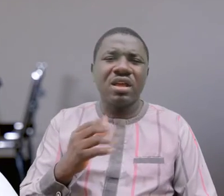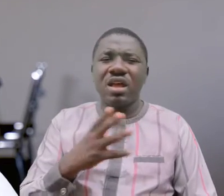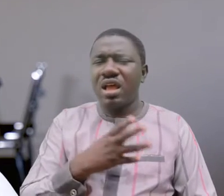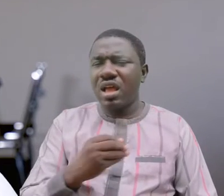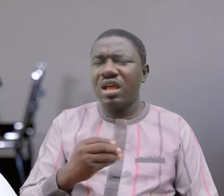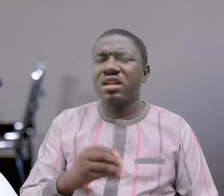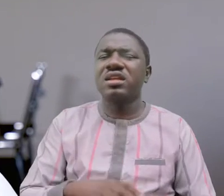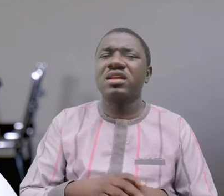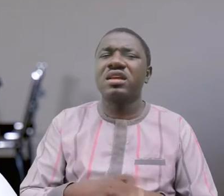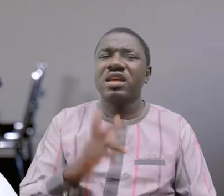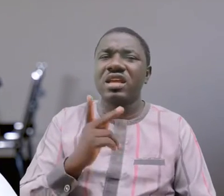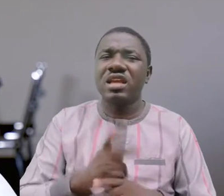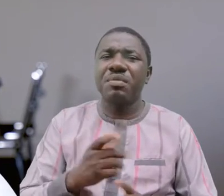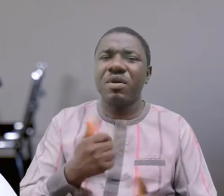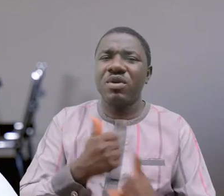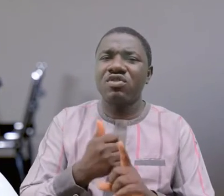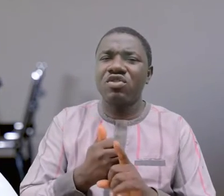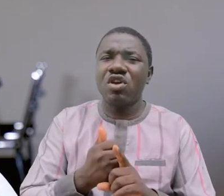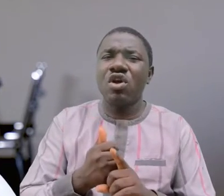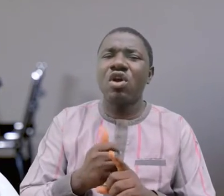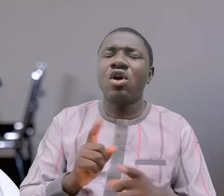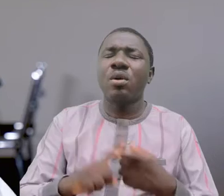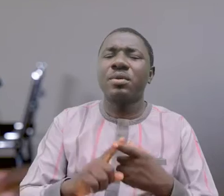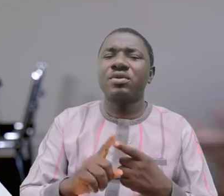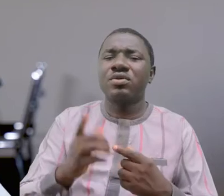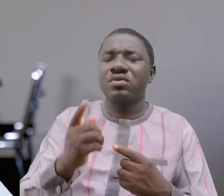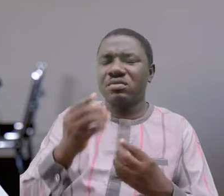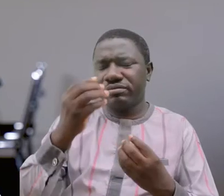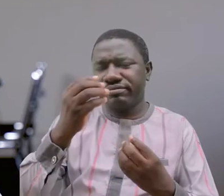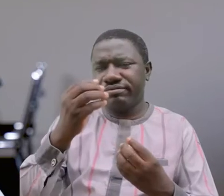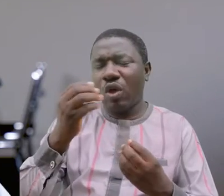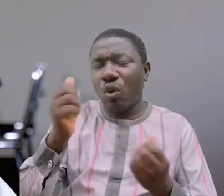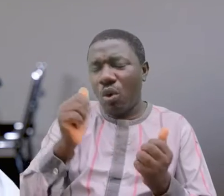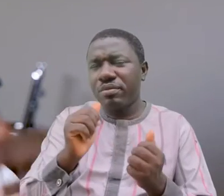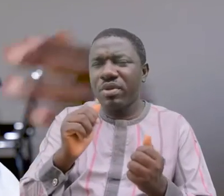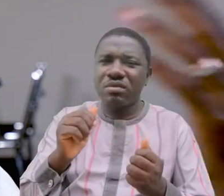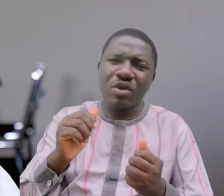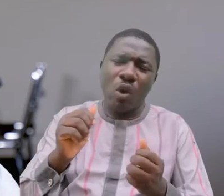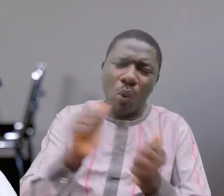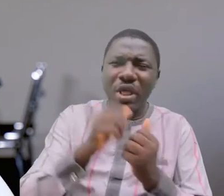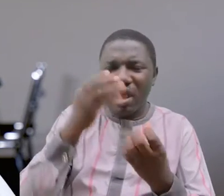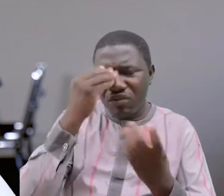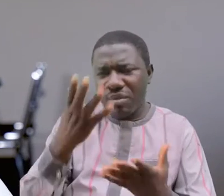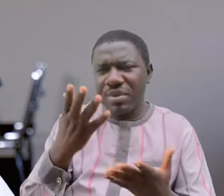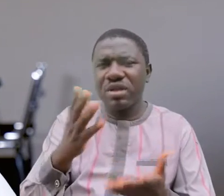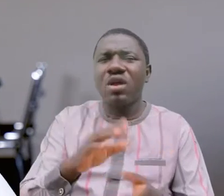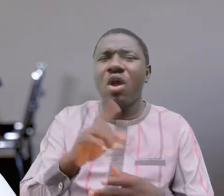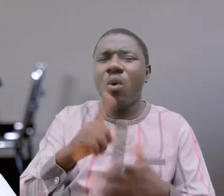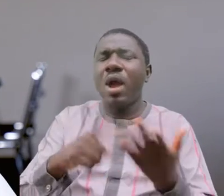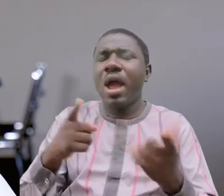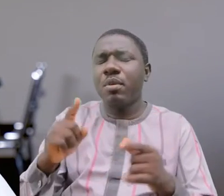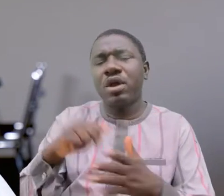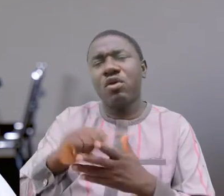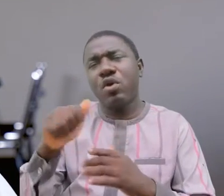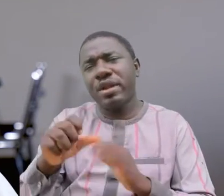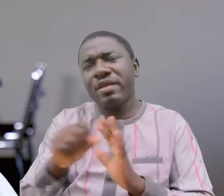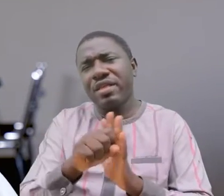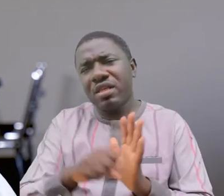keep ourselves up to date. What is happening in other states? What are the interventions in the other